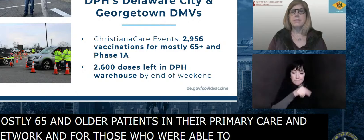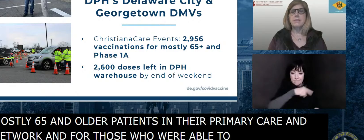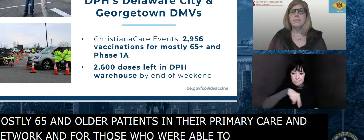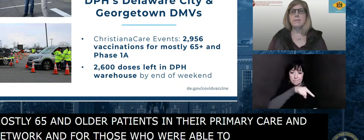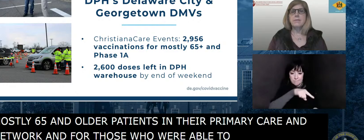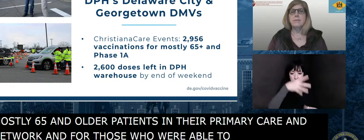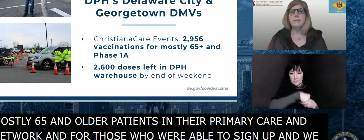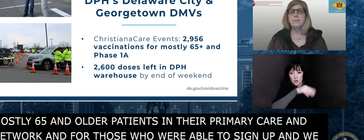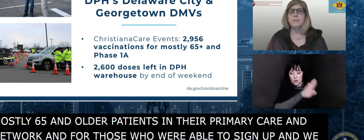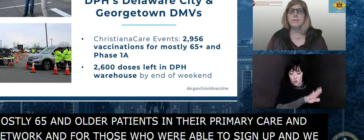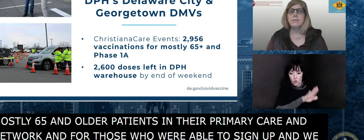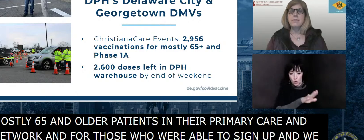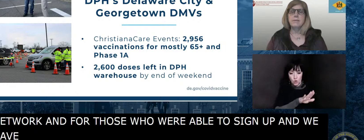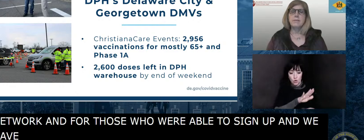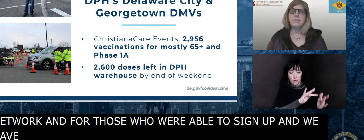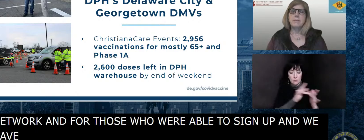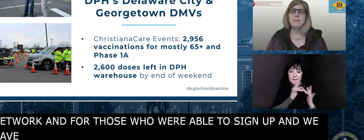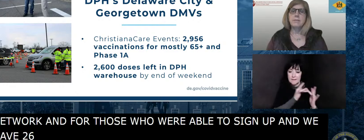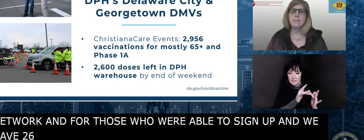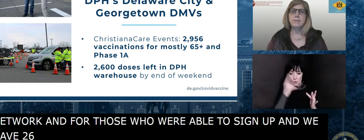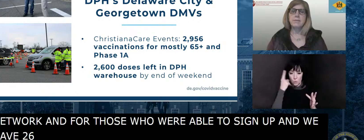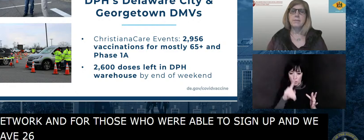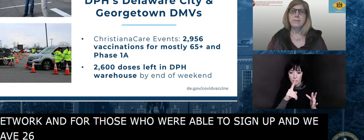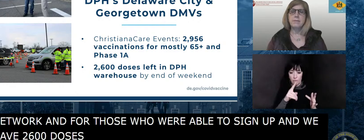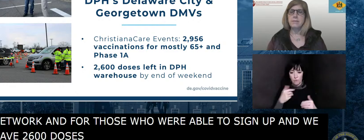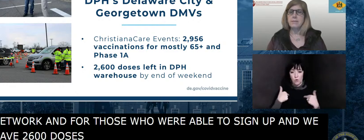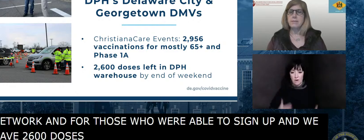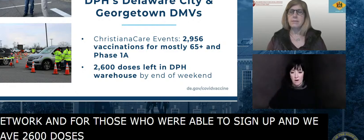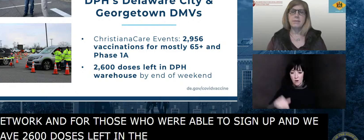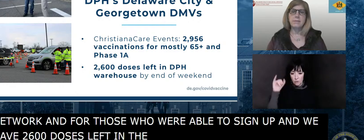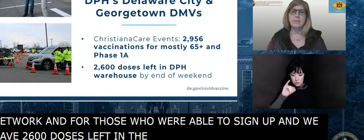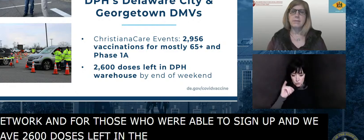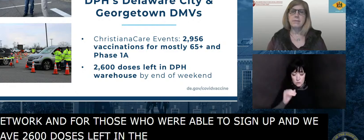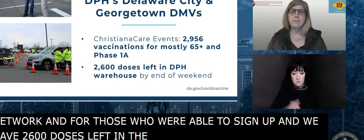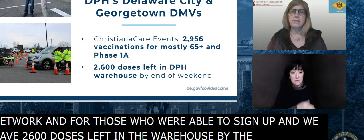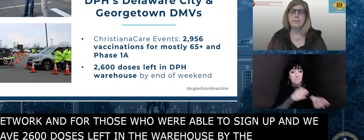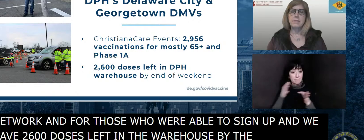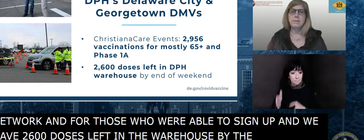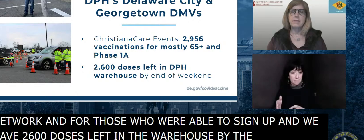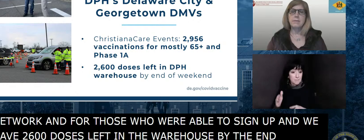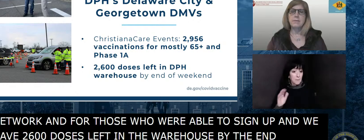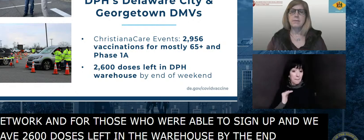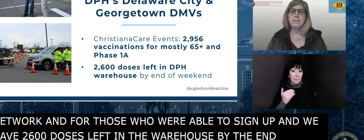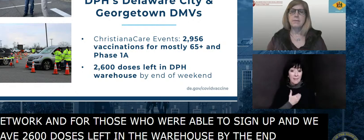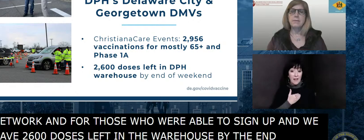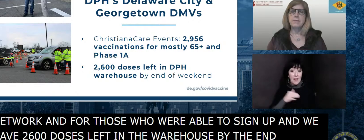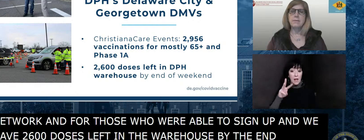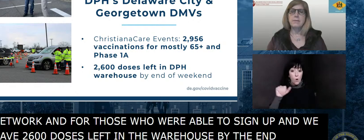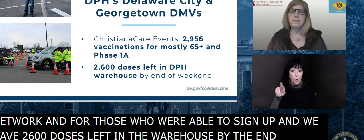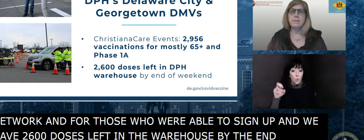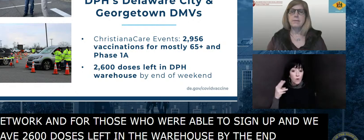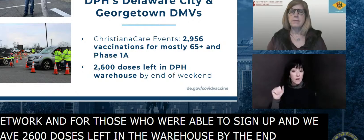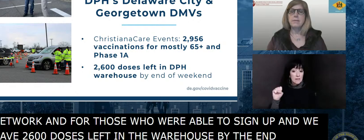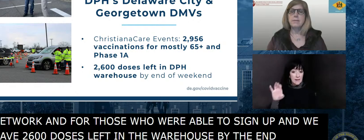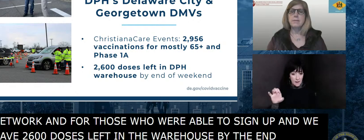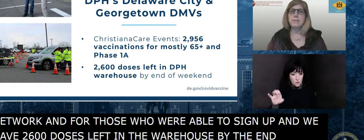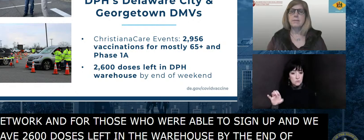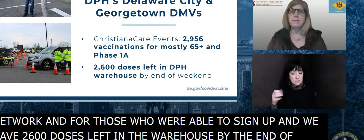2,600 doses left in the warehouse by the end of the weekend, with significant resupply